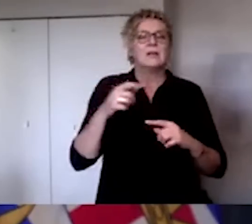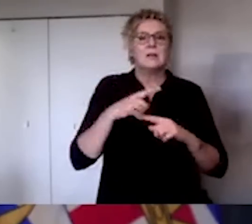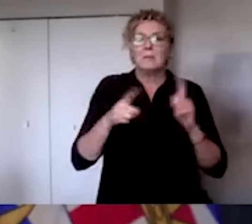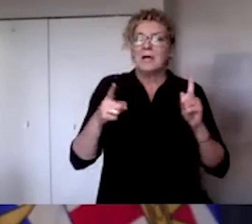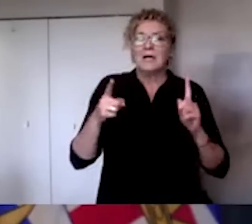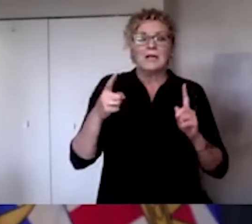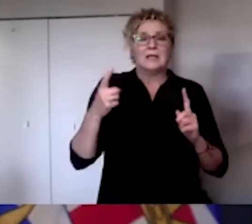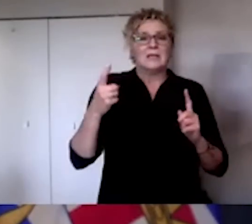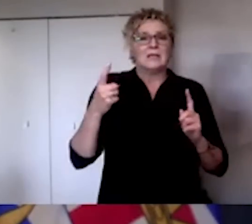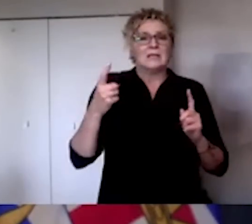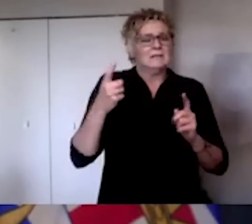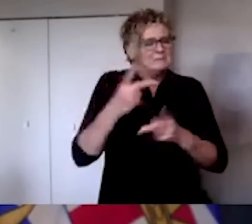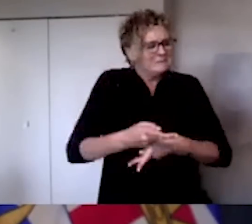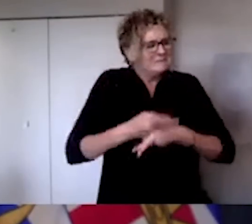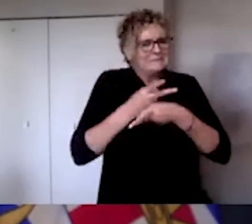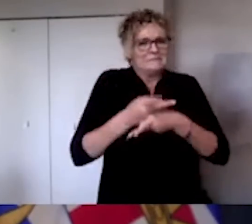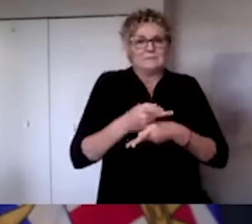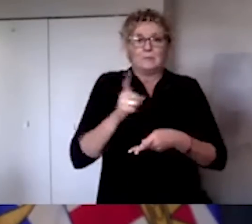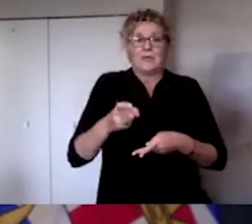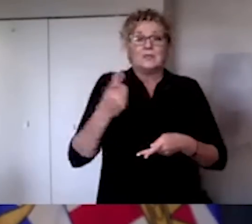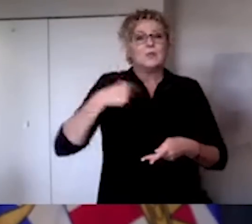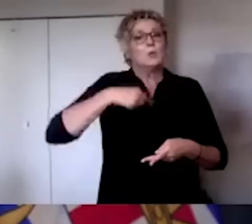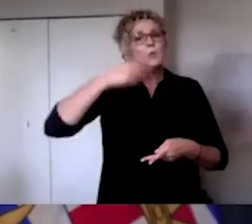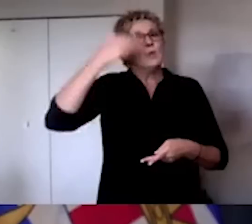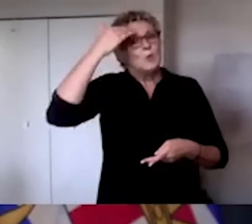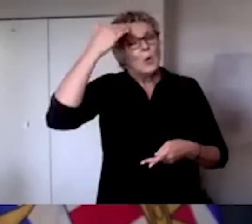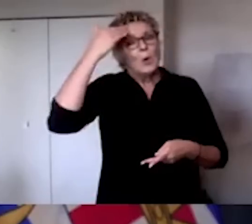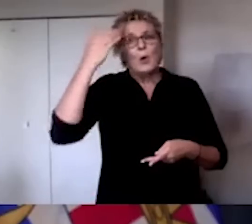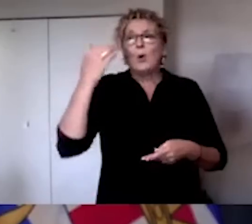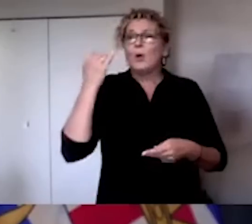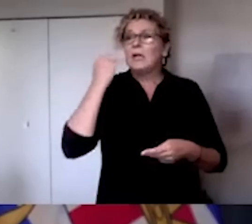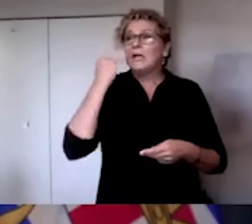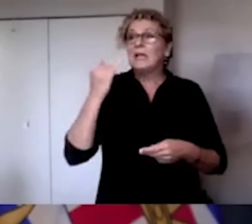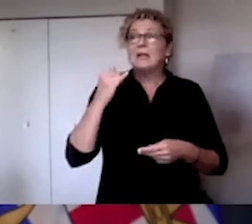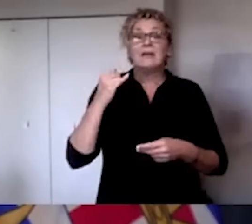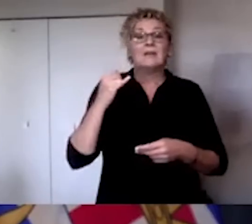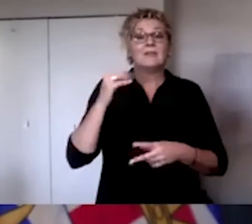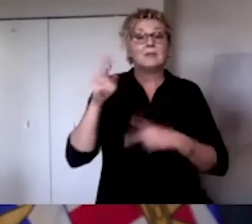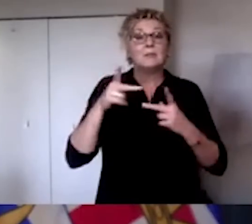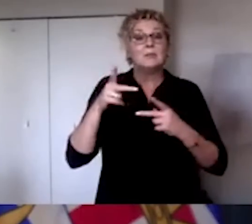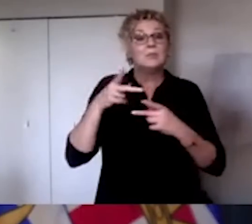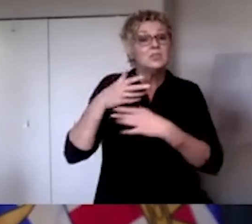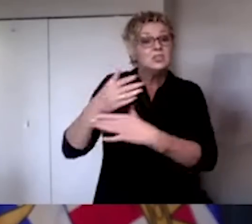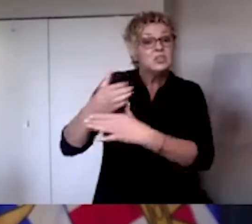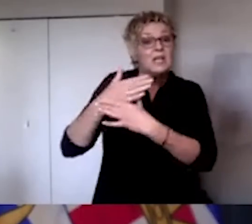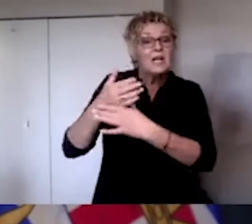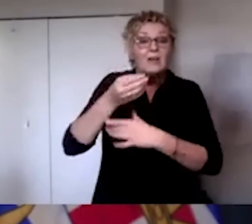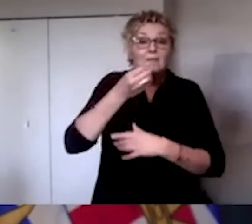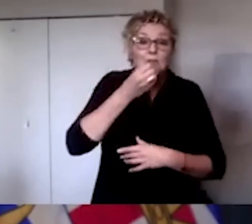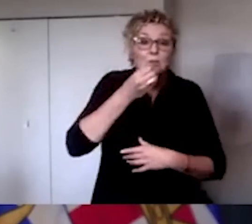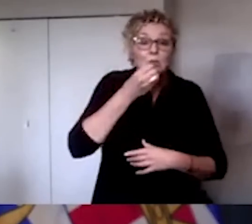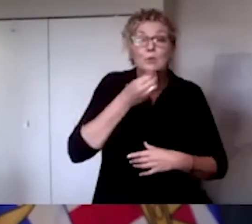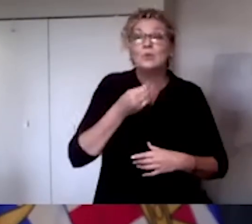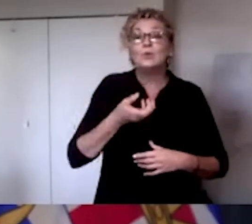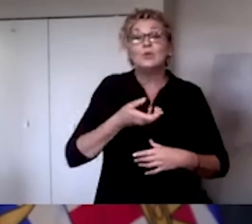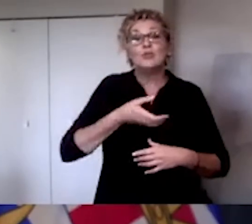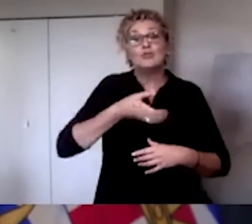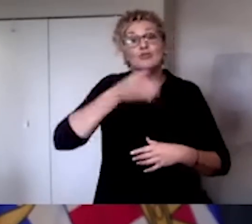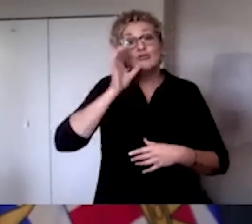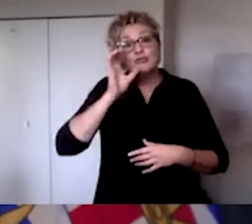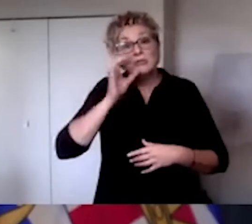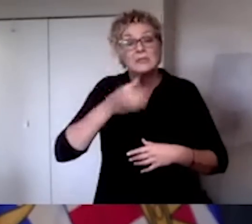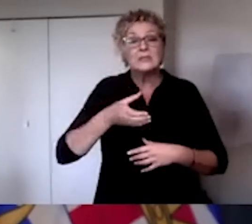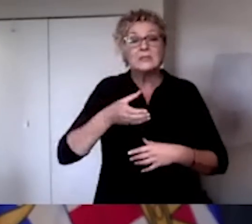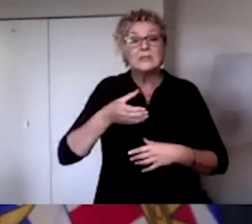home in turn to others. We don't know all of the details around it. We do know that it's most likely to happen when we